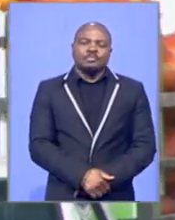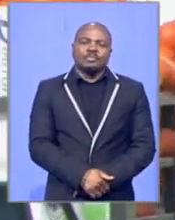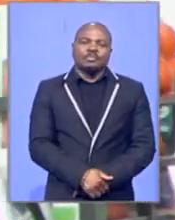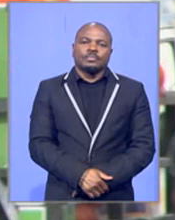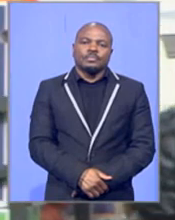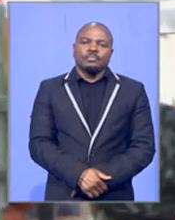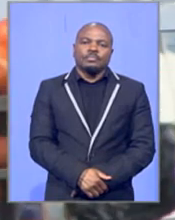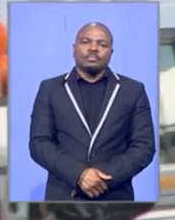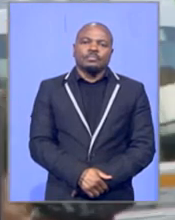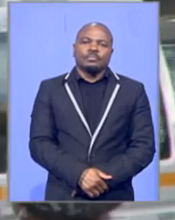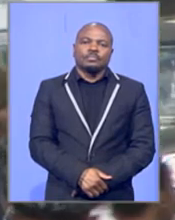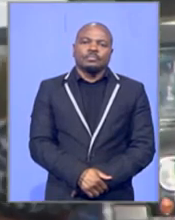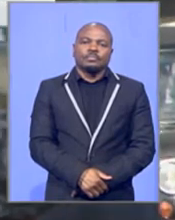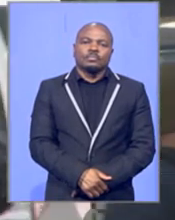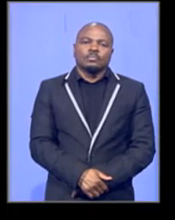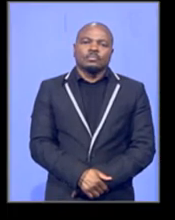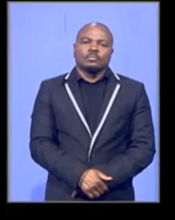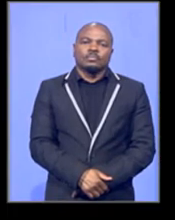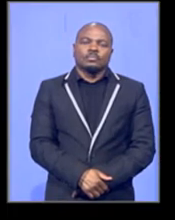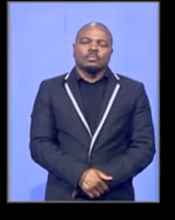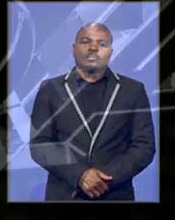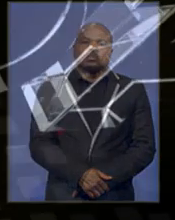SABC Bloemfontein.